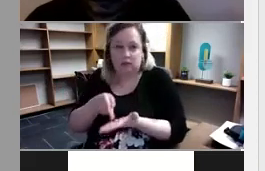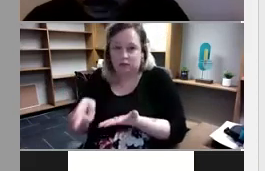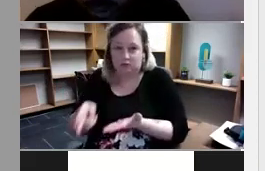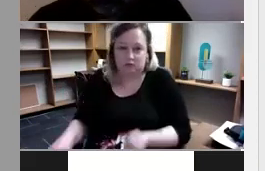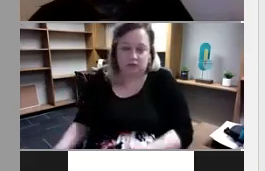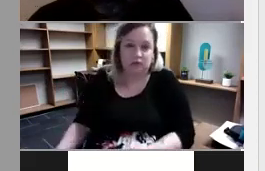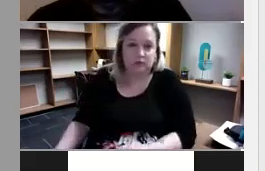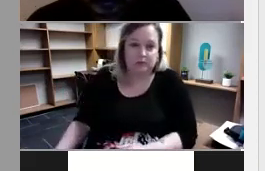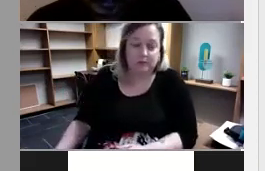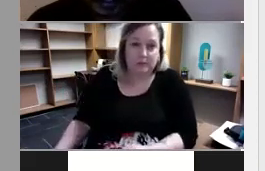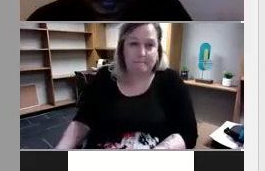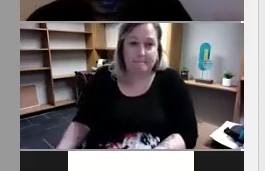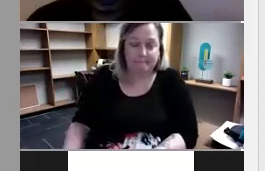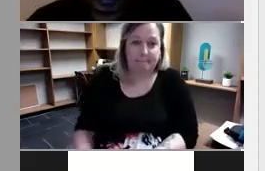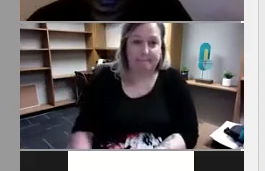Okay.